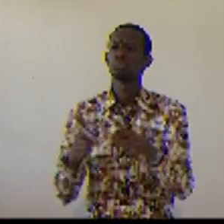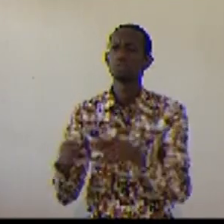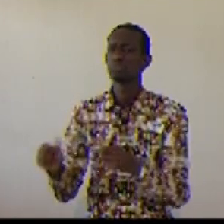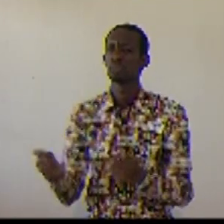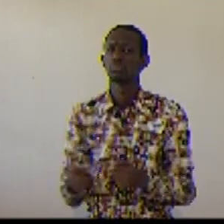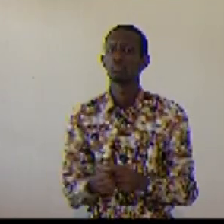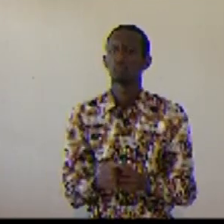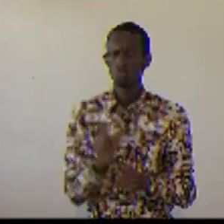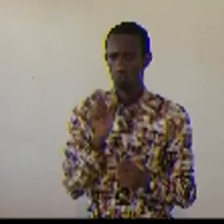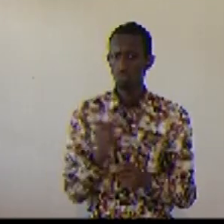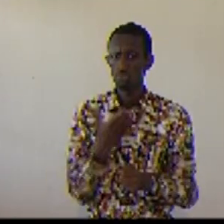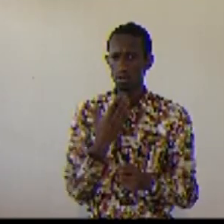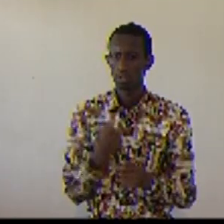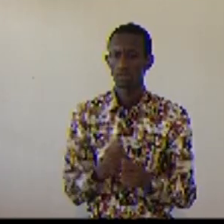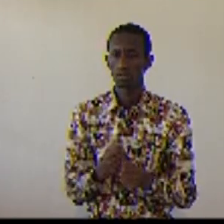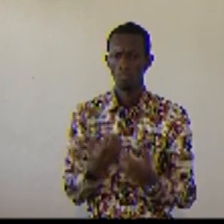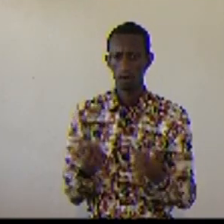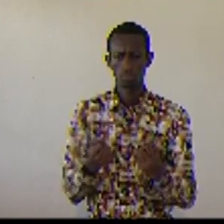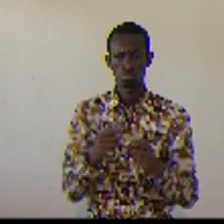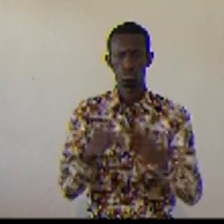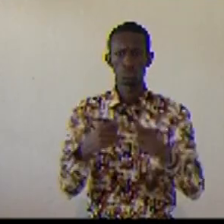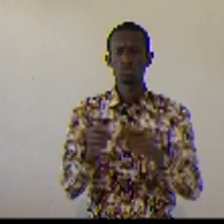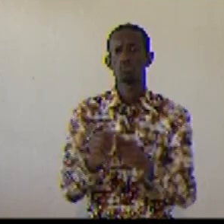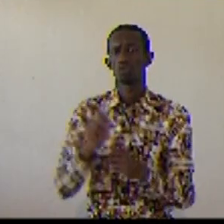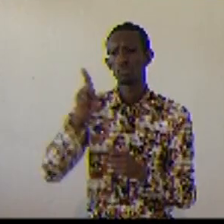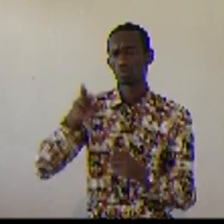the process of rusting?